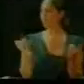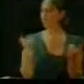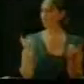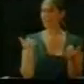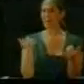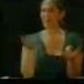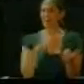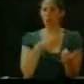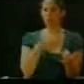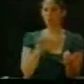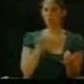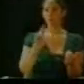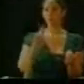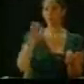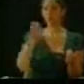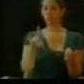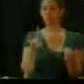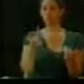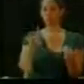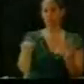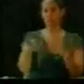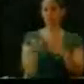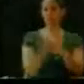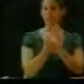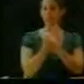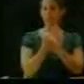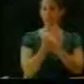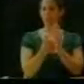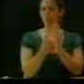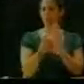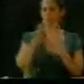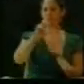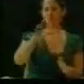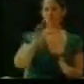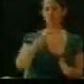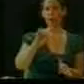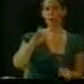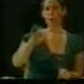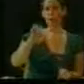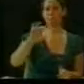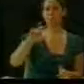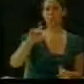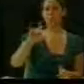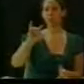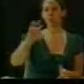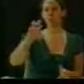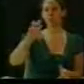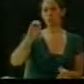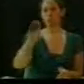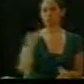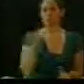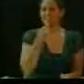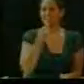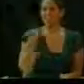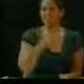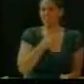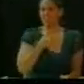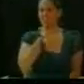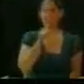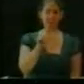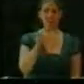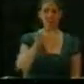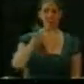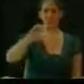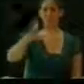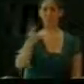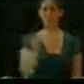us sued right now, that obviously has a vendetta against us, Jack McElroy, is going to say in his editorials that we're